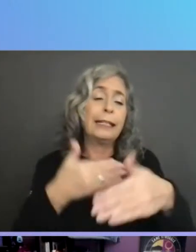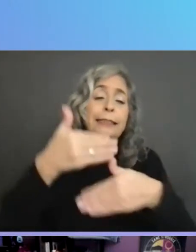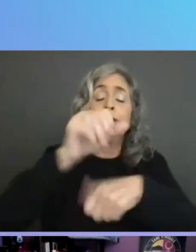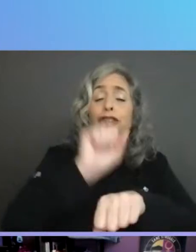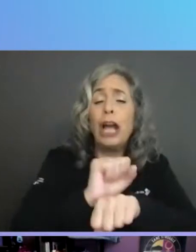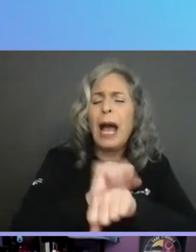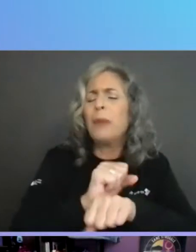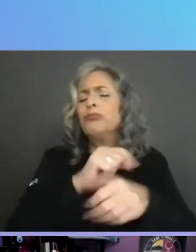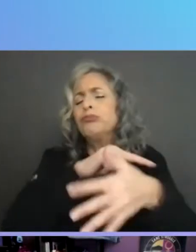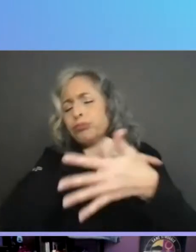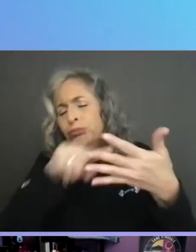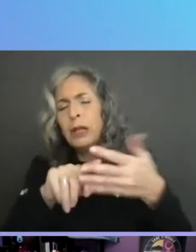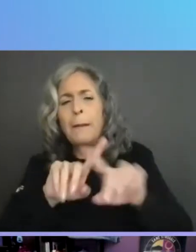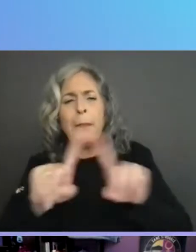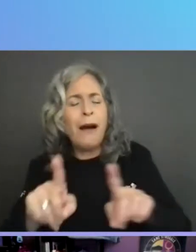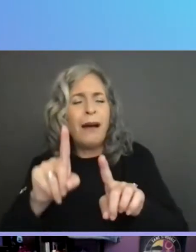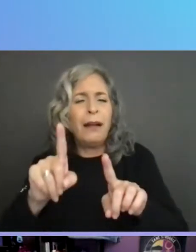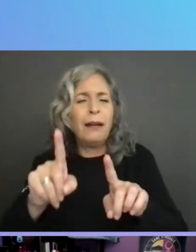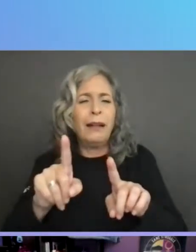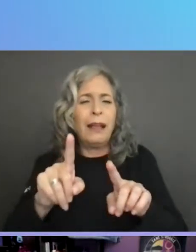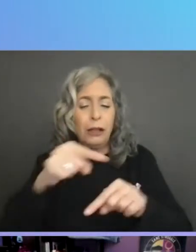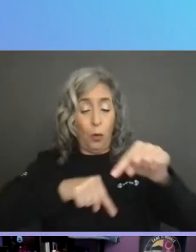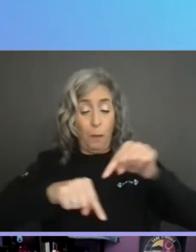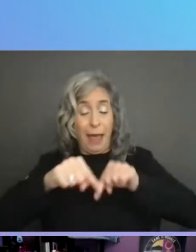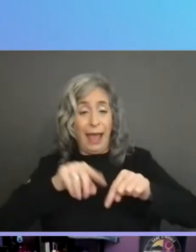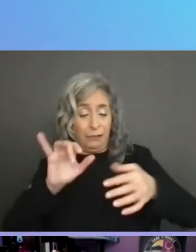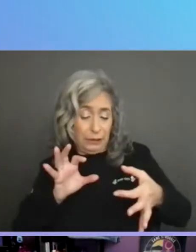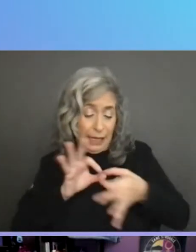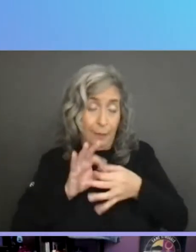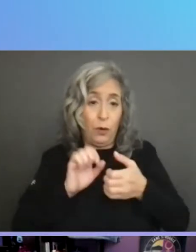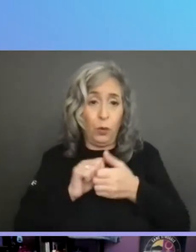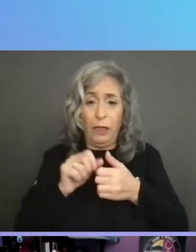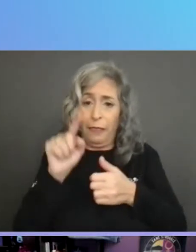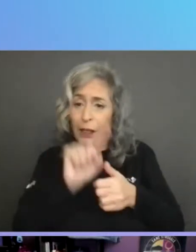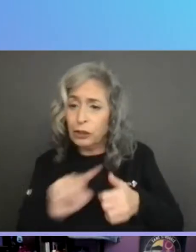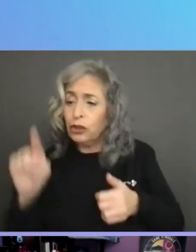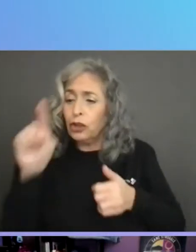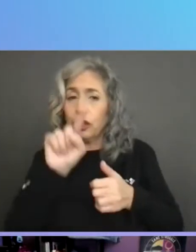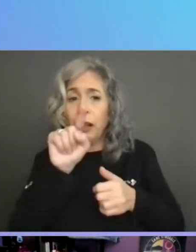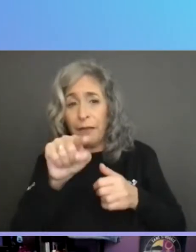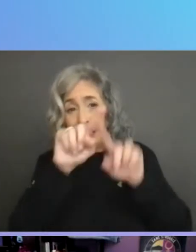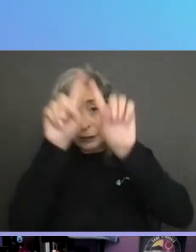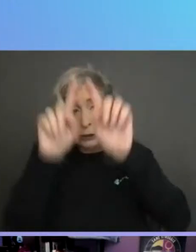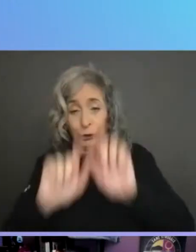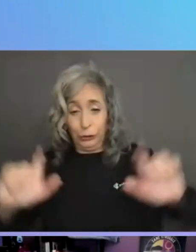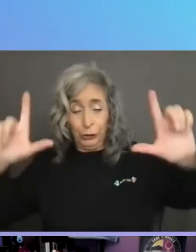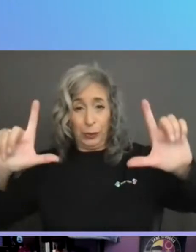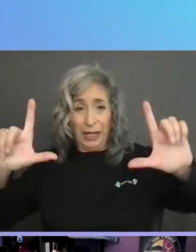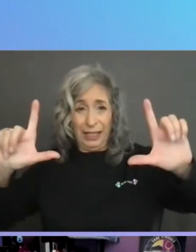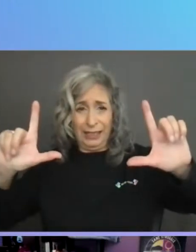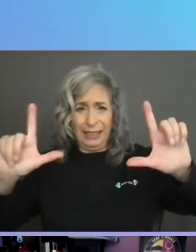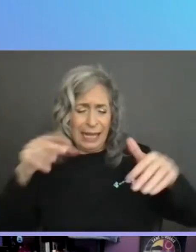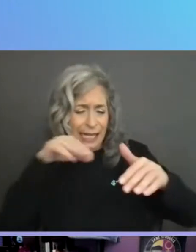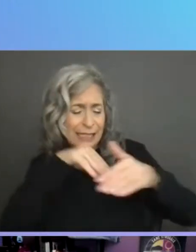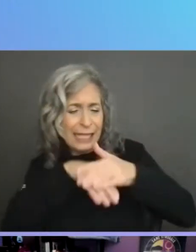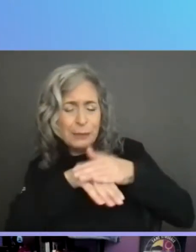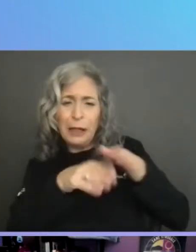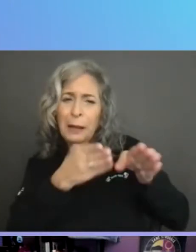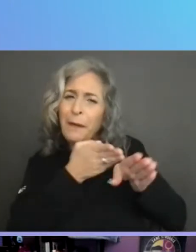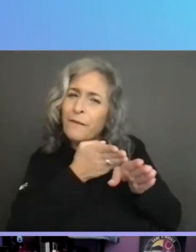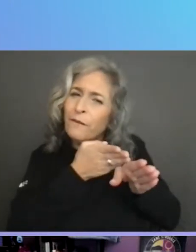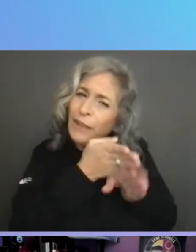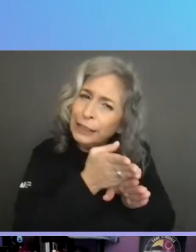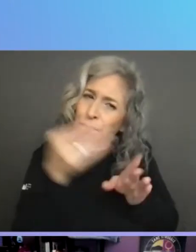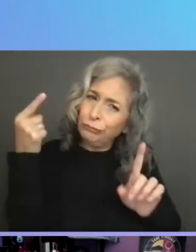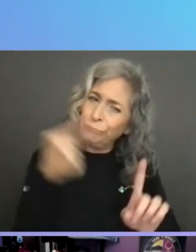But ideally, this is going to all tie back into this, third bullet on this screen is what the accessibility profession. Part